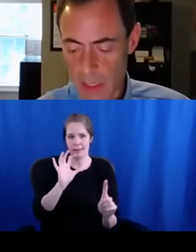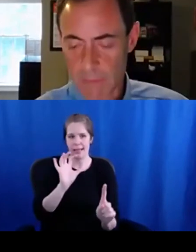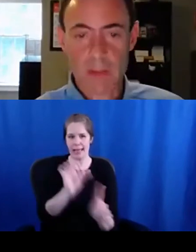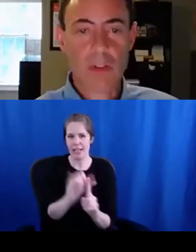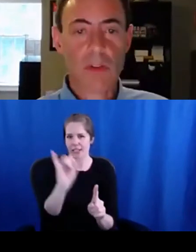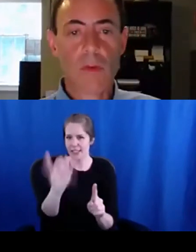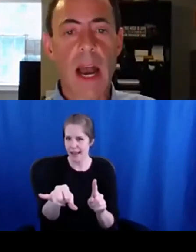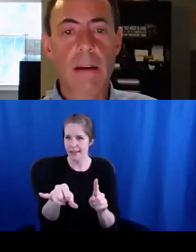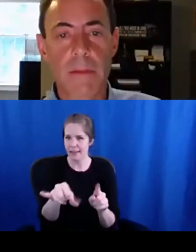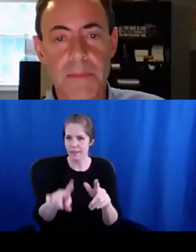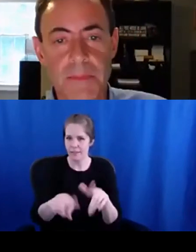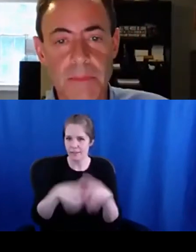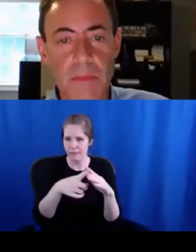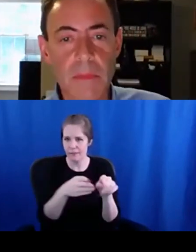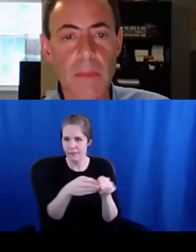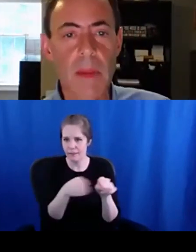of this graph.